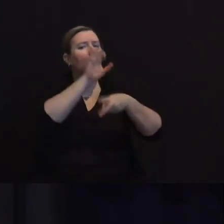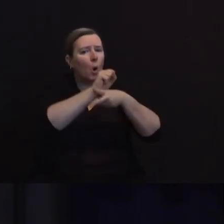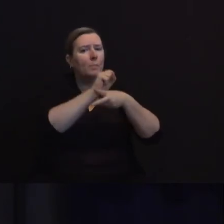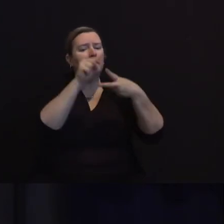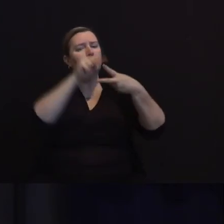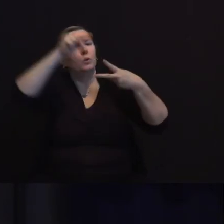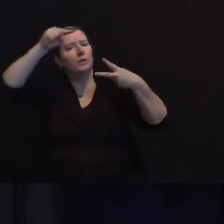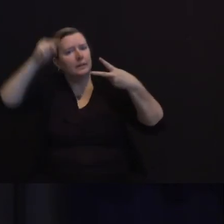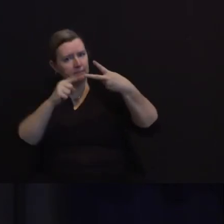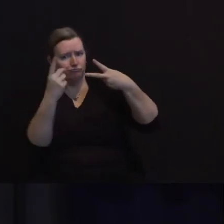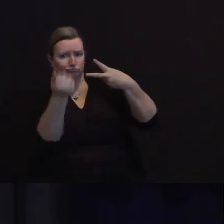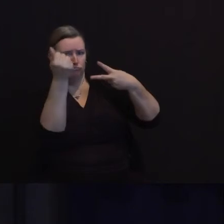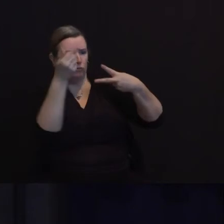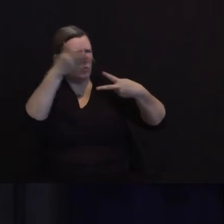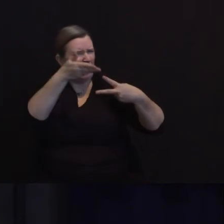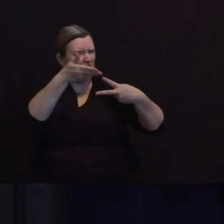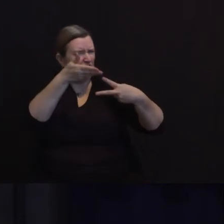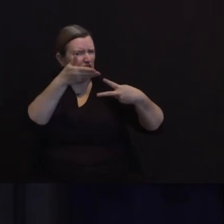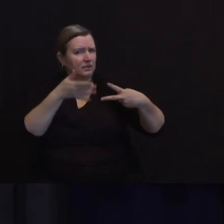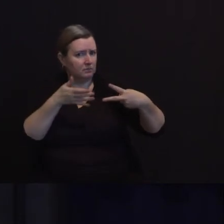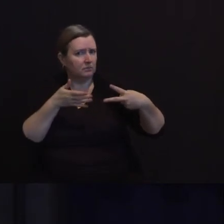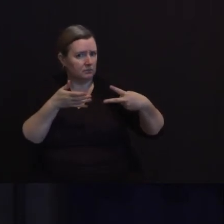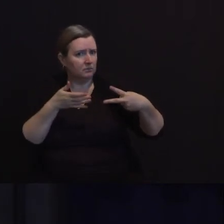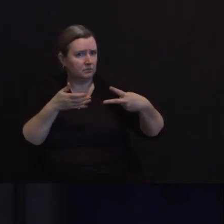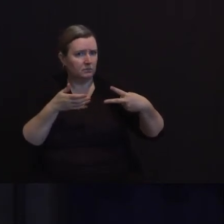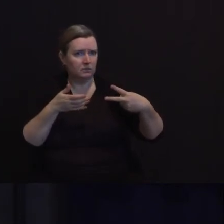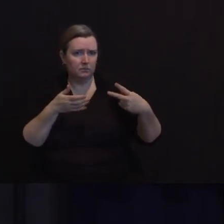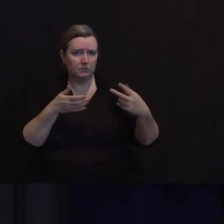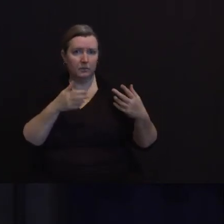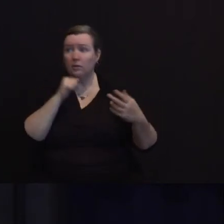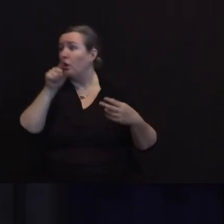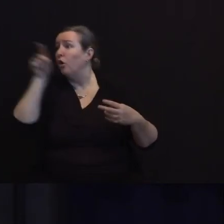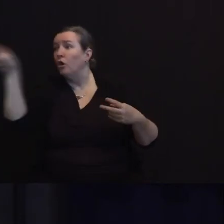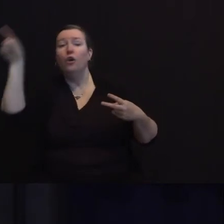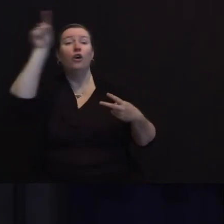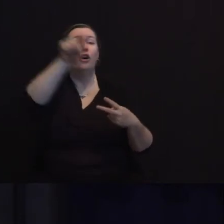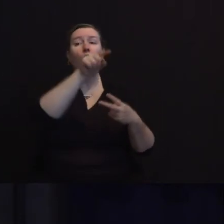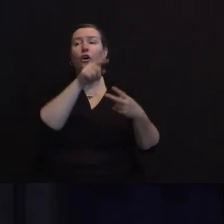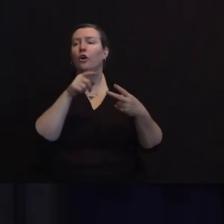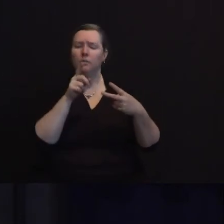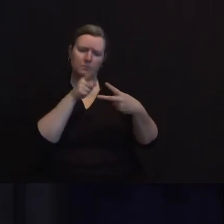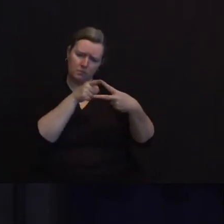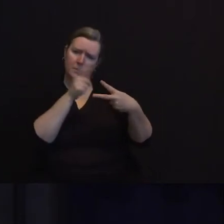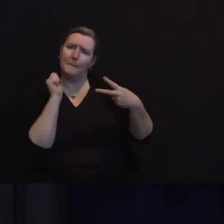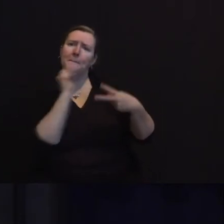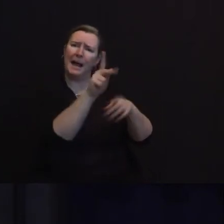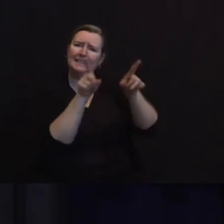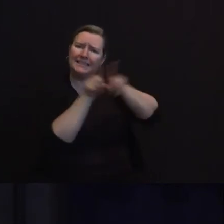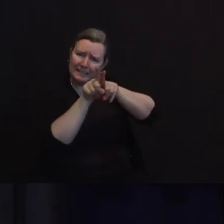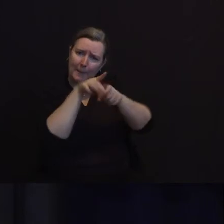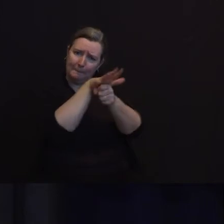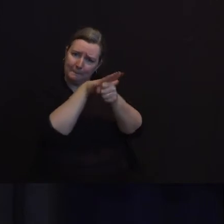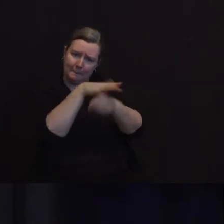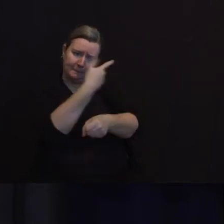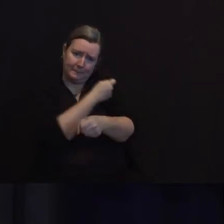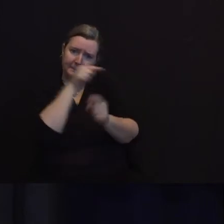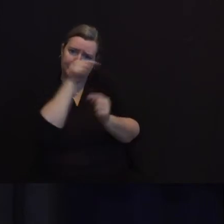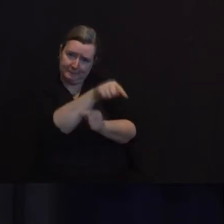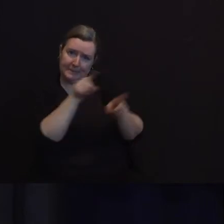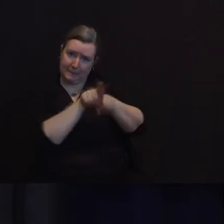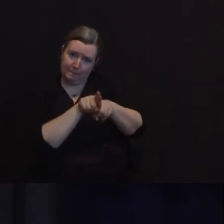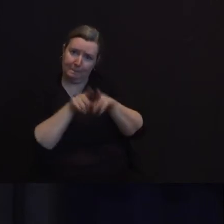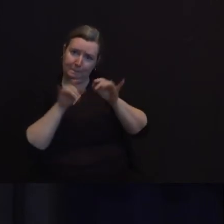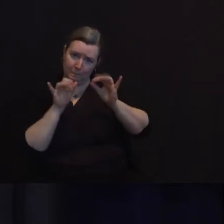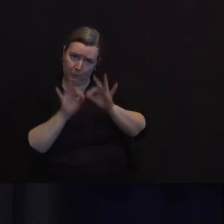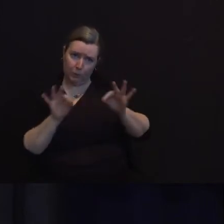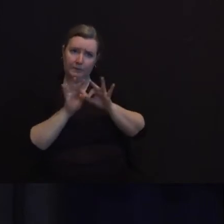dose. The department is working with sites to ensure that they are able to make this happen. Now, sites using